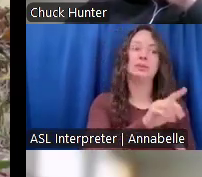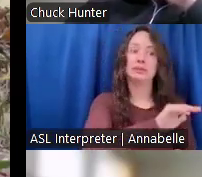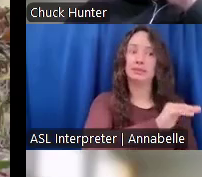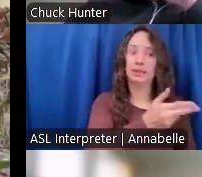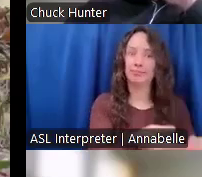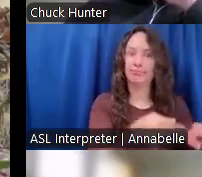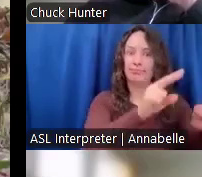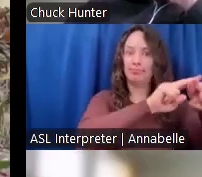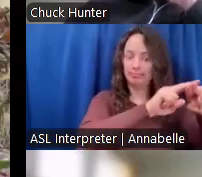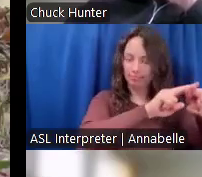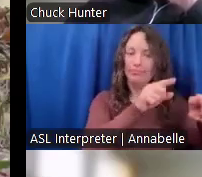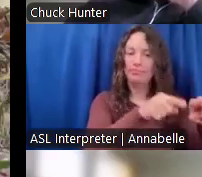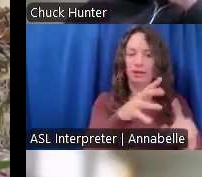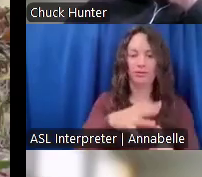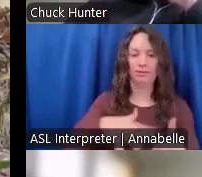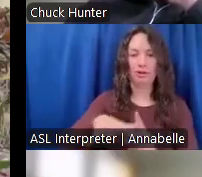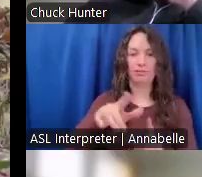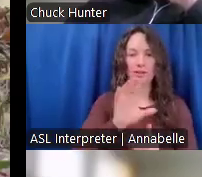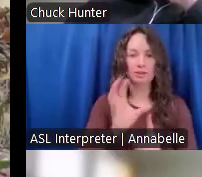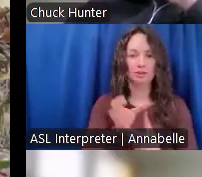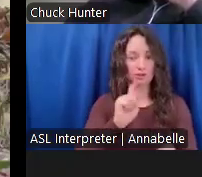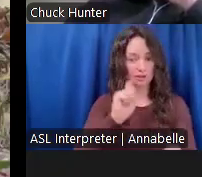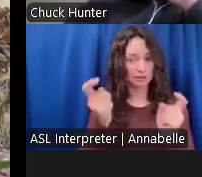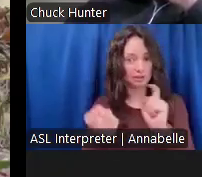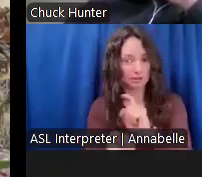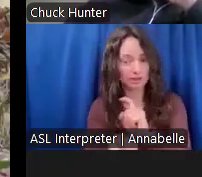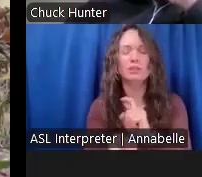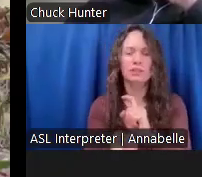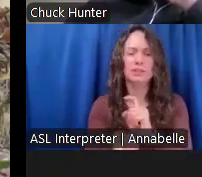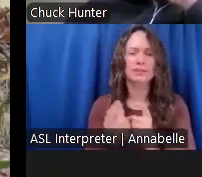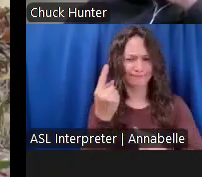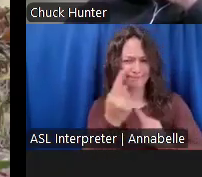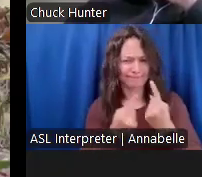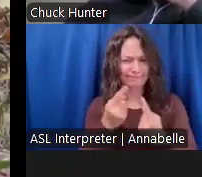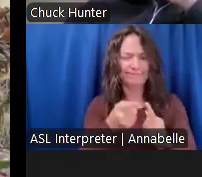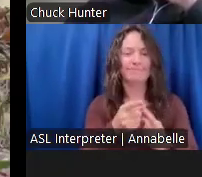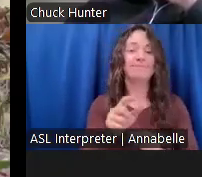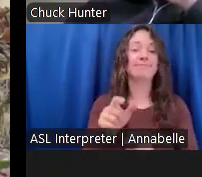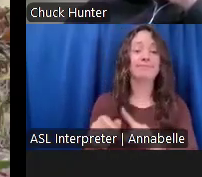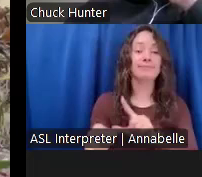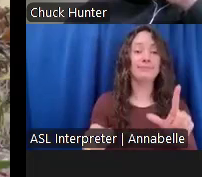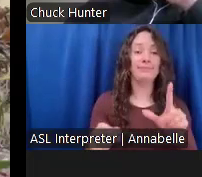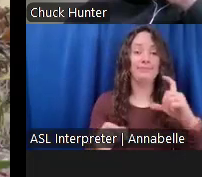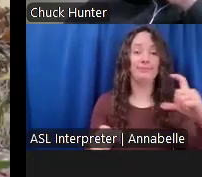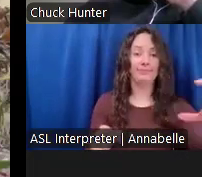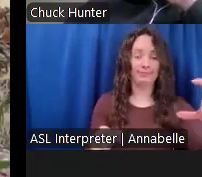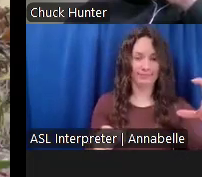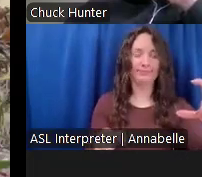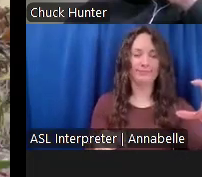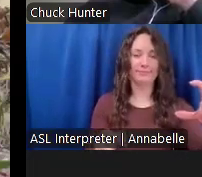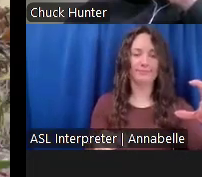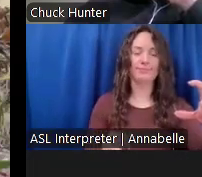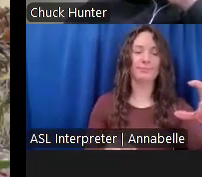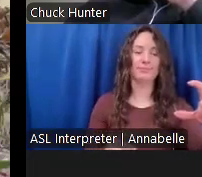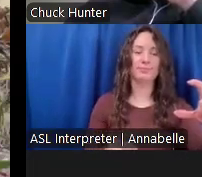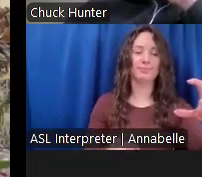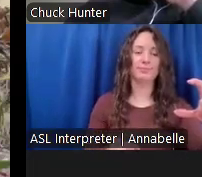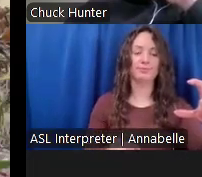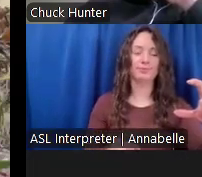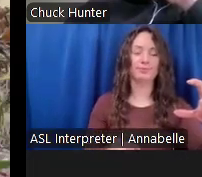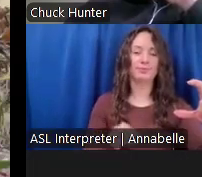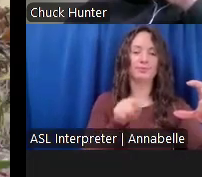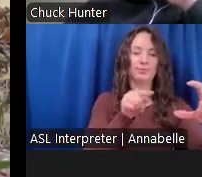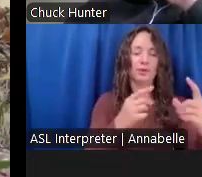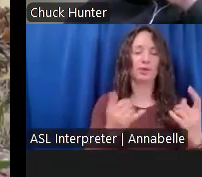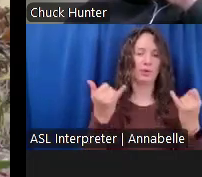environmental conditions. And so the figure on the left is from some work that Kevin Potter led, looking at just the ability of the current